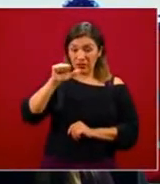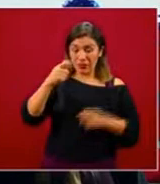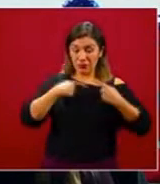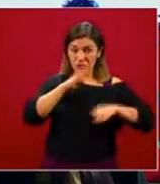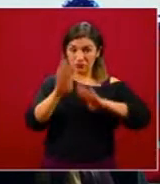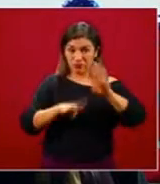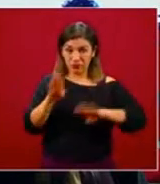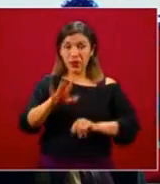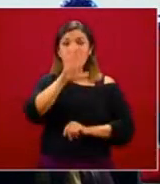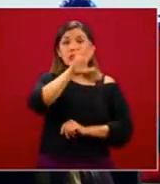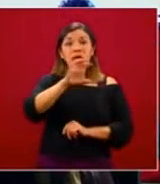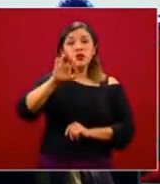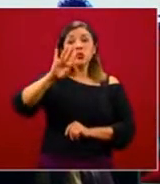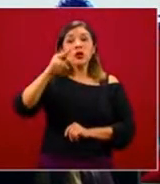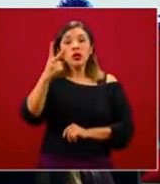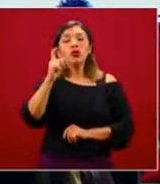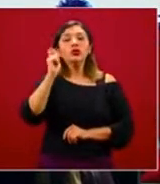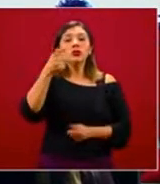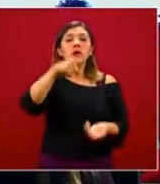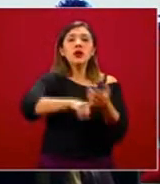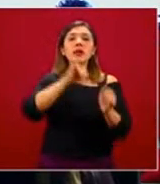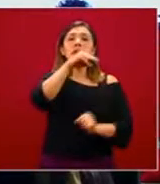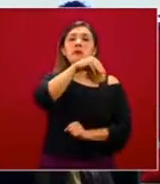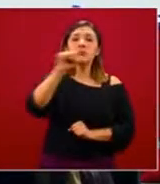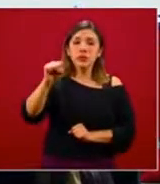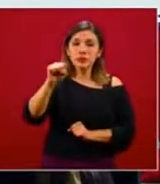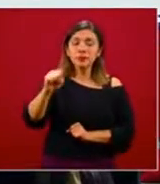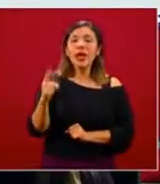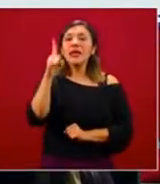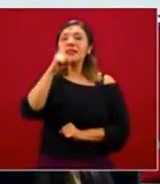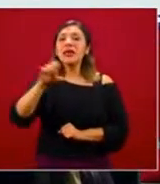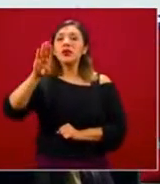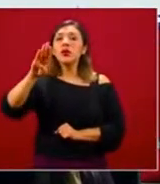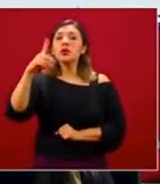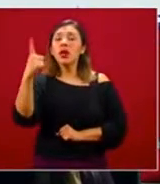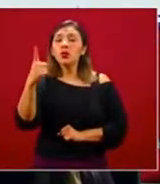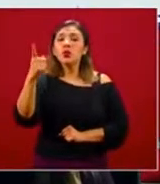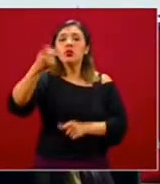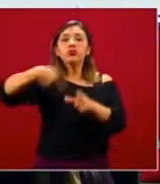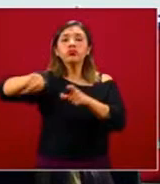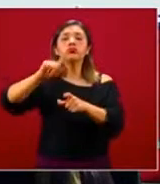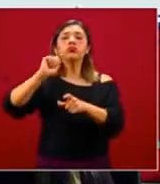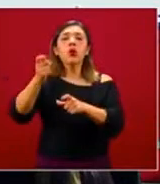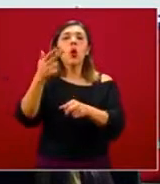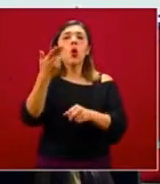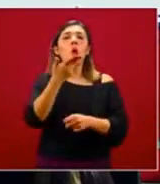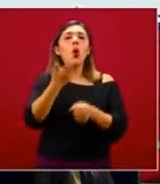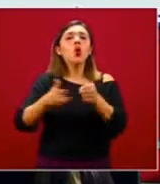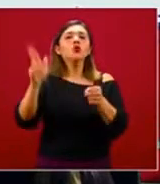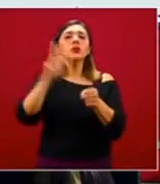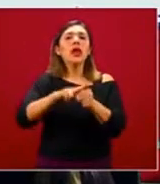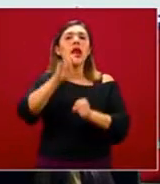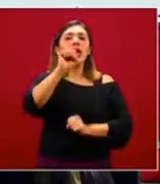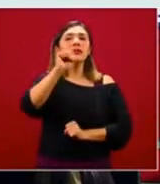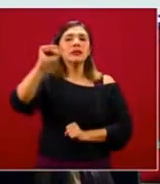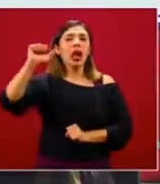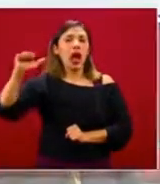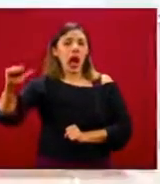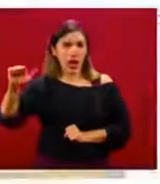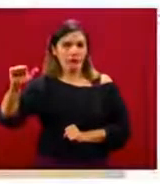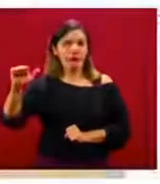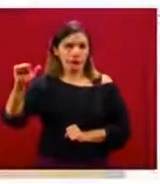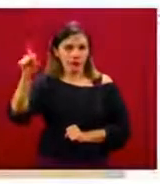green how 542 happened at the Mexican Social